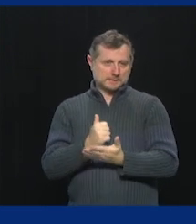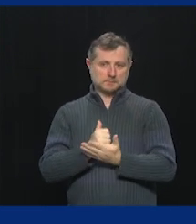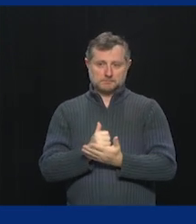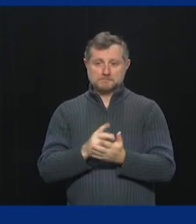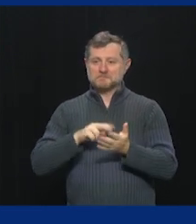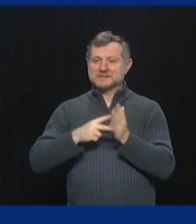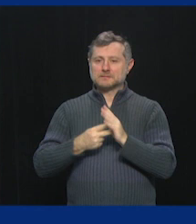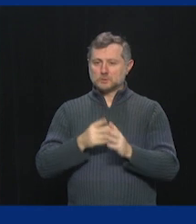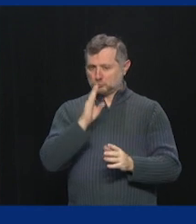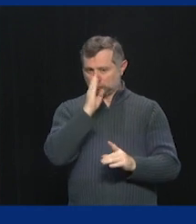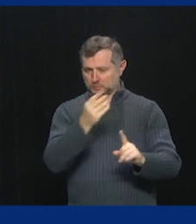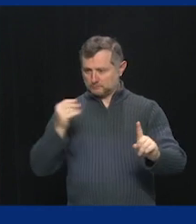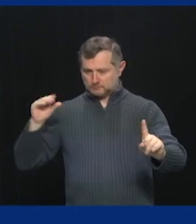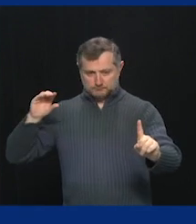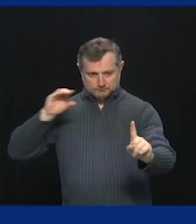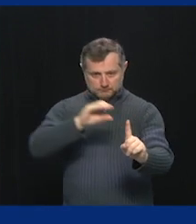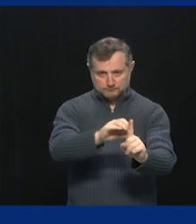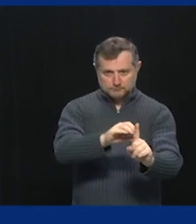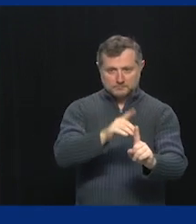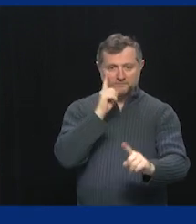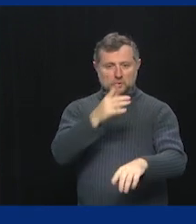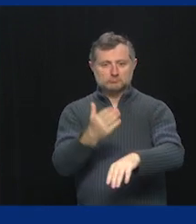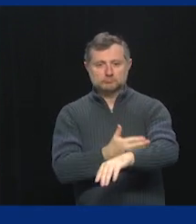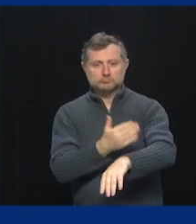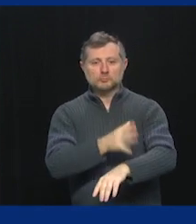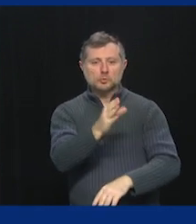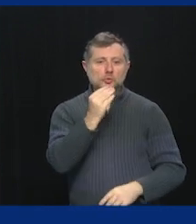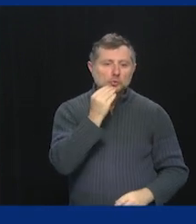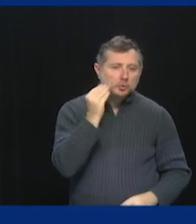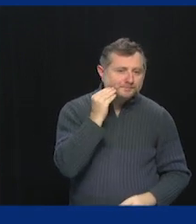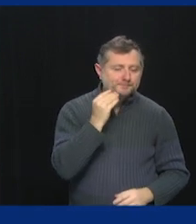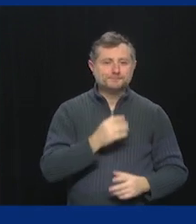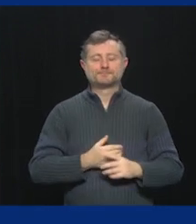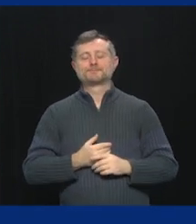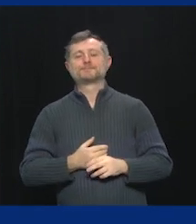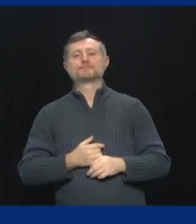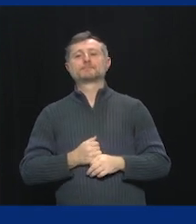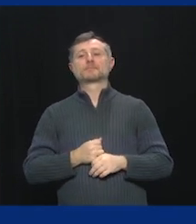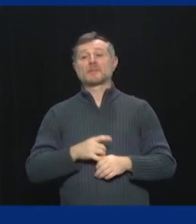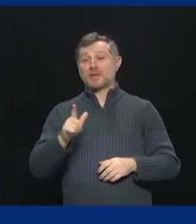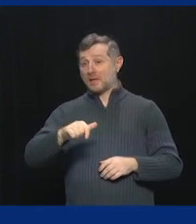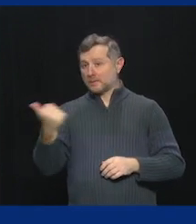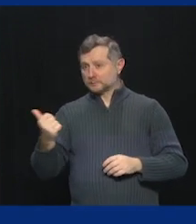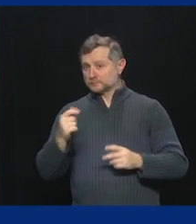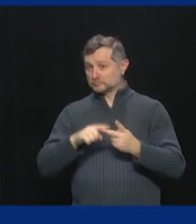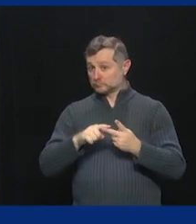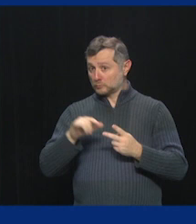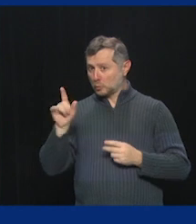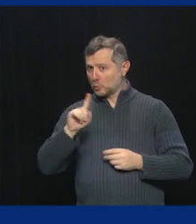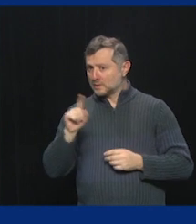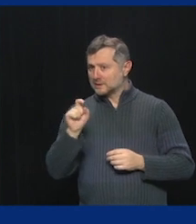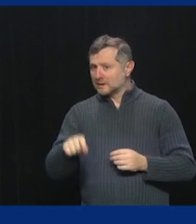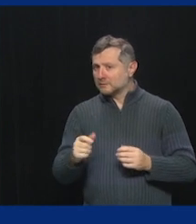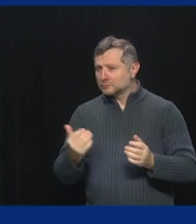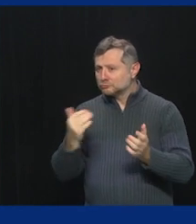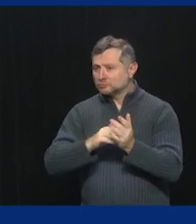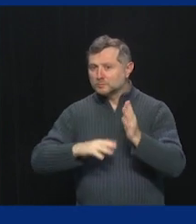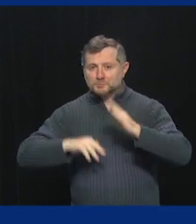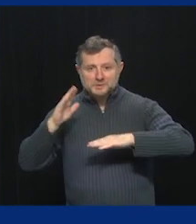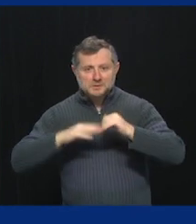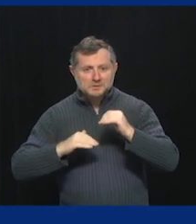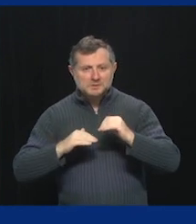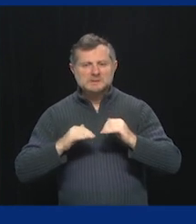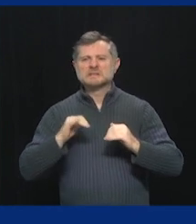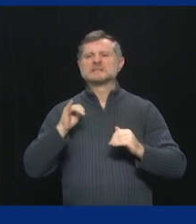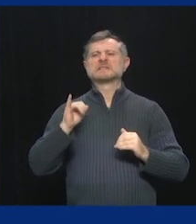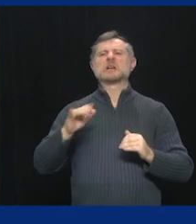for people to rebuild their homes, if they should do it there, and that's a whole nother question, where they should be rebuilding. But allow them to start